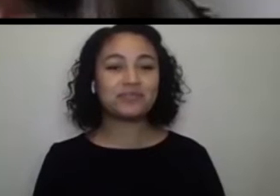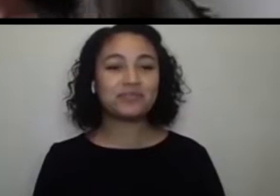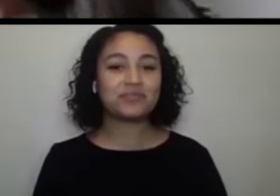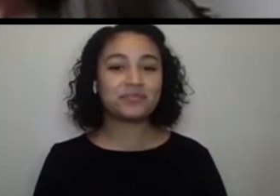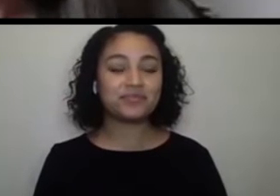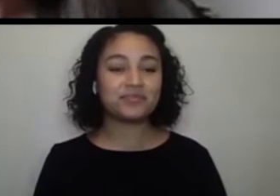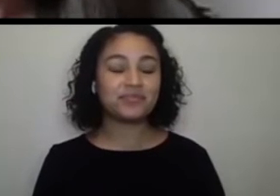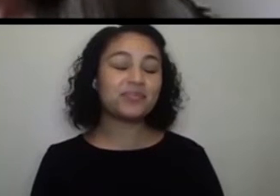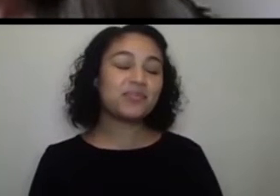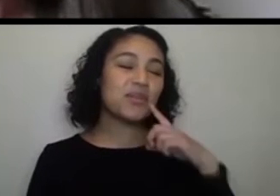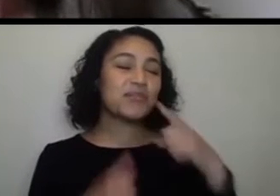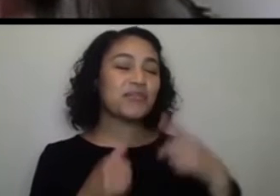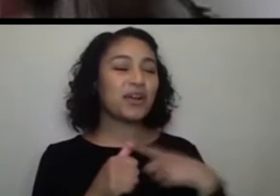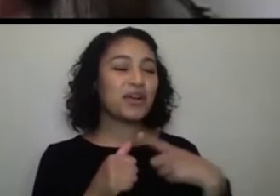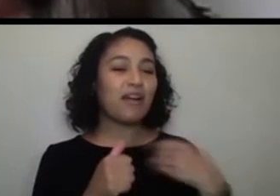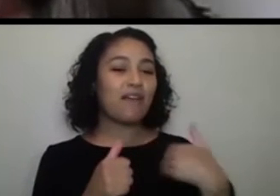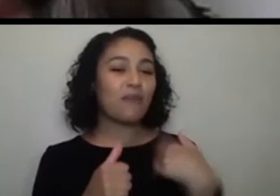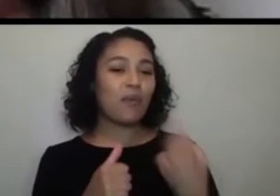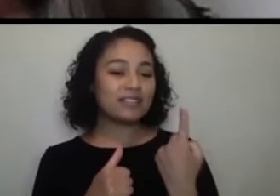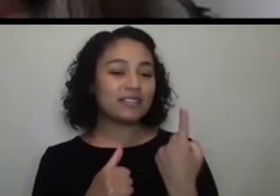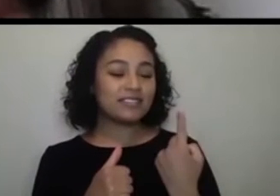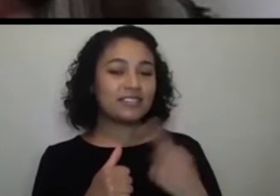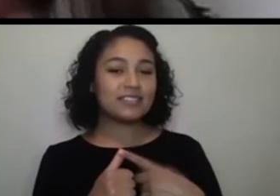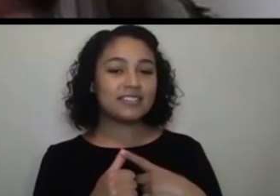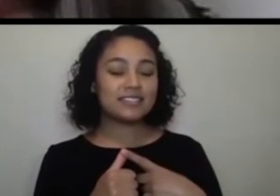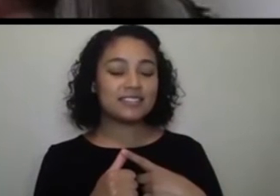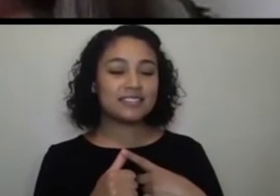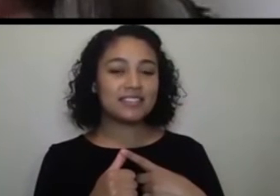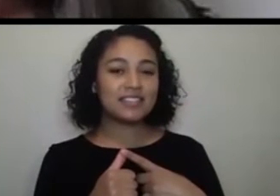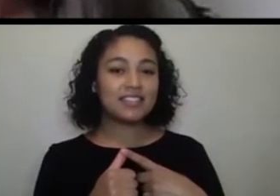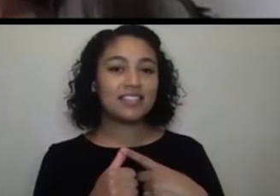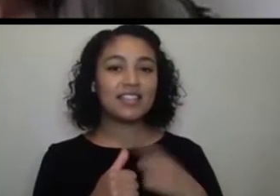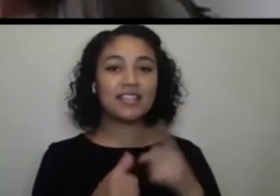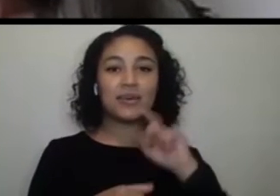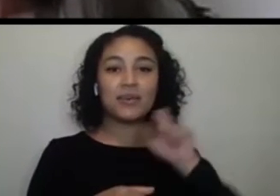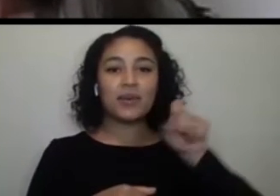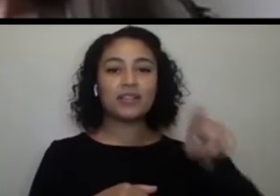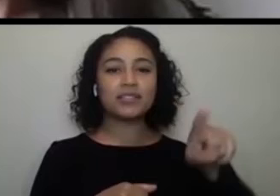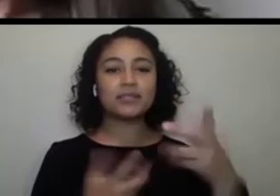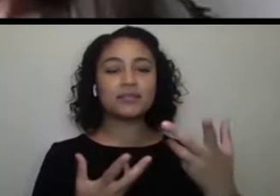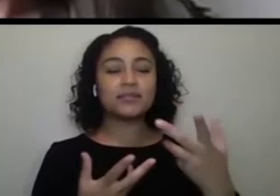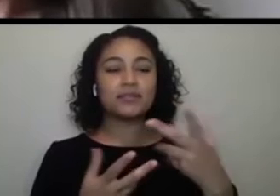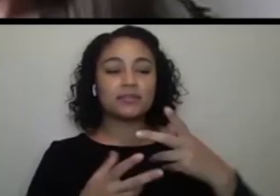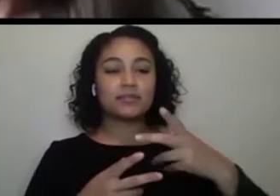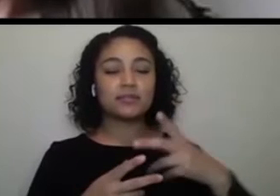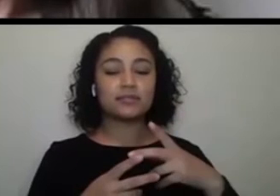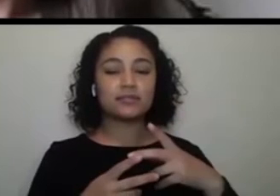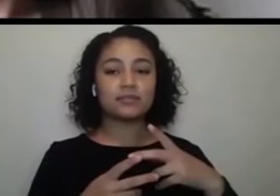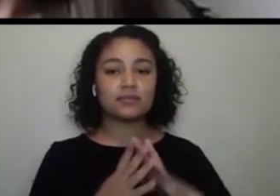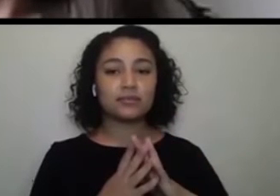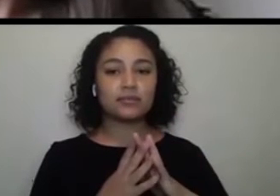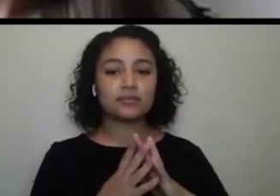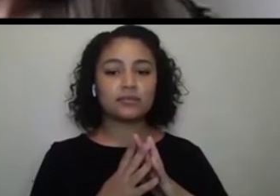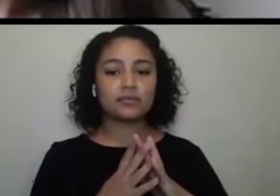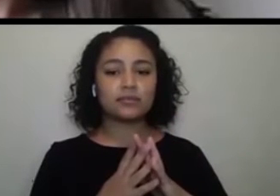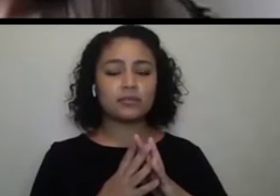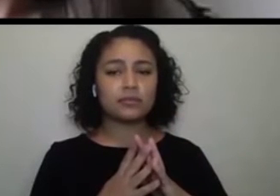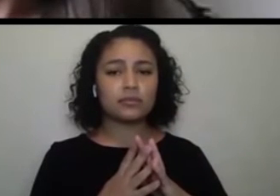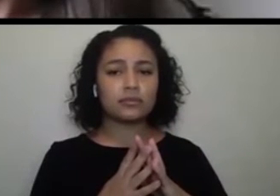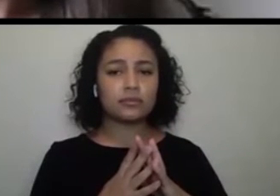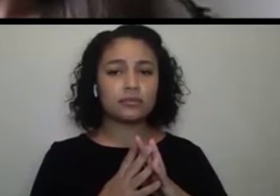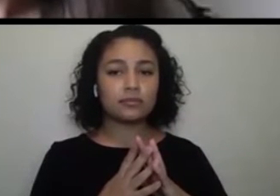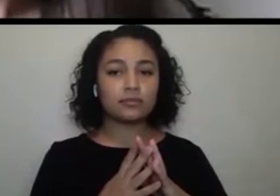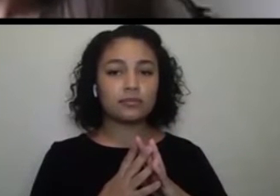so we got one question. And the question is, participant is asking, would it be okay to Sharpie